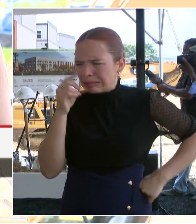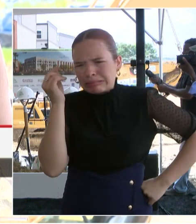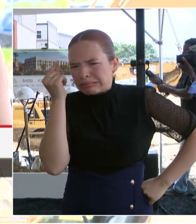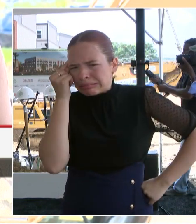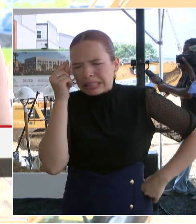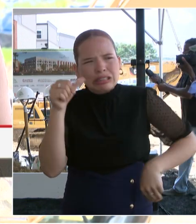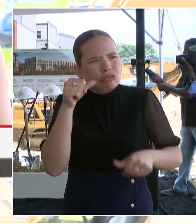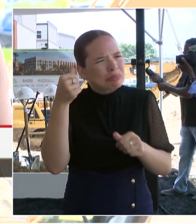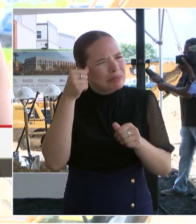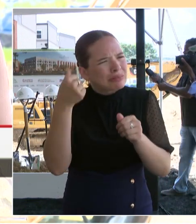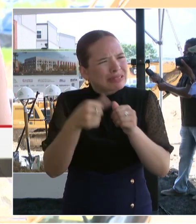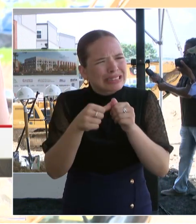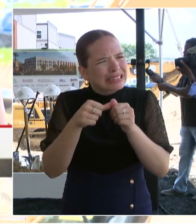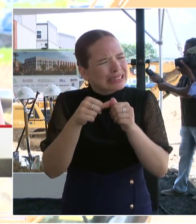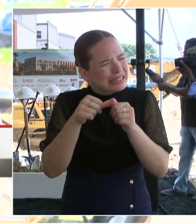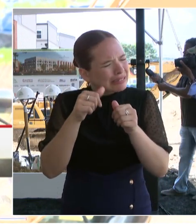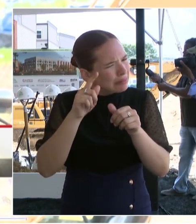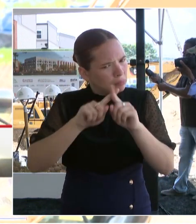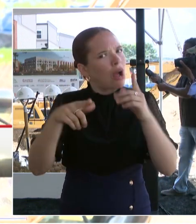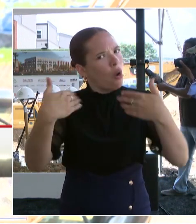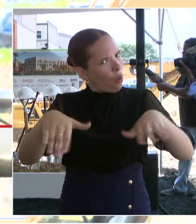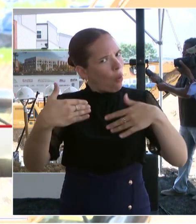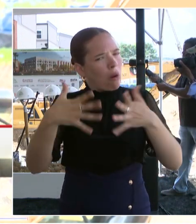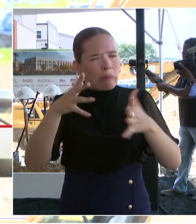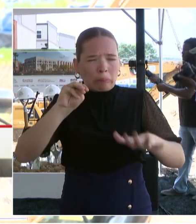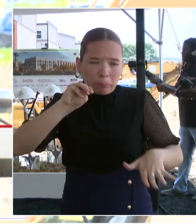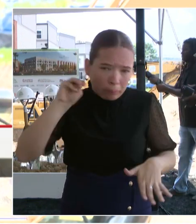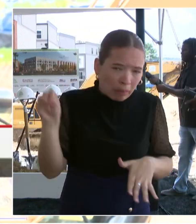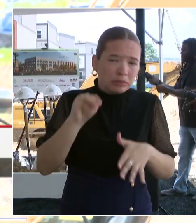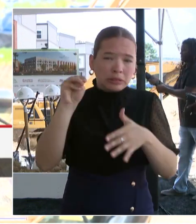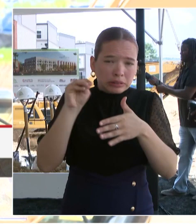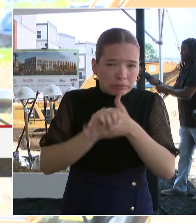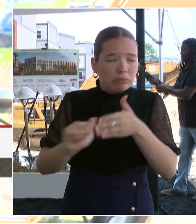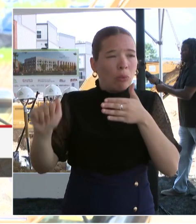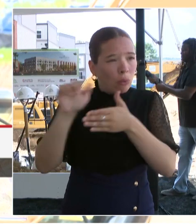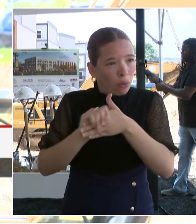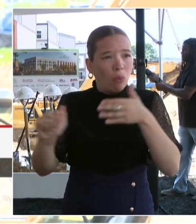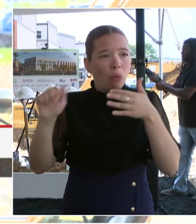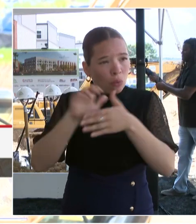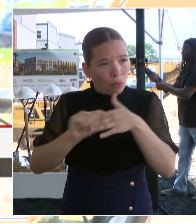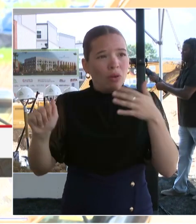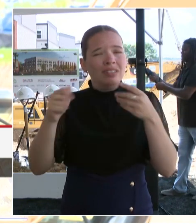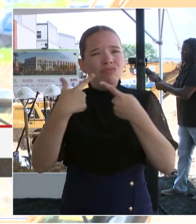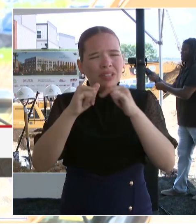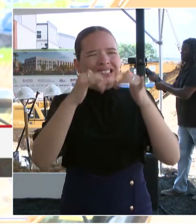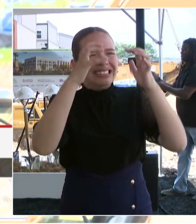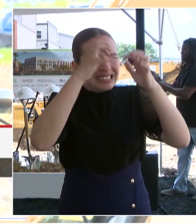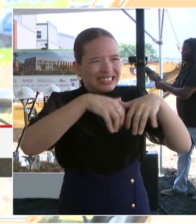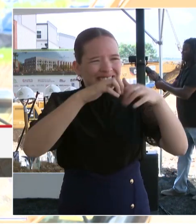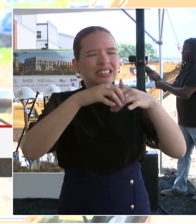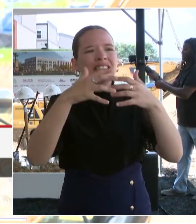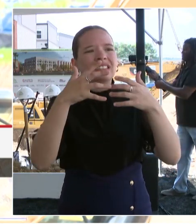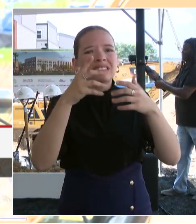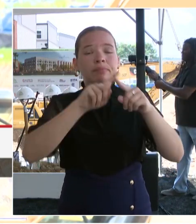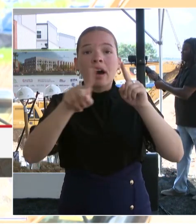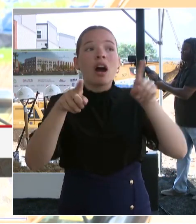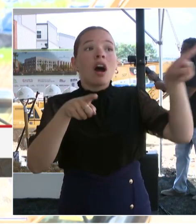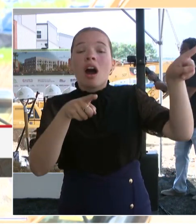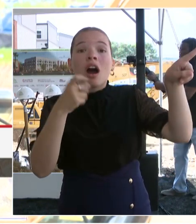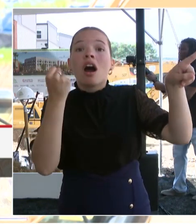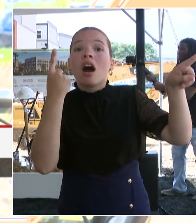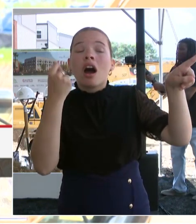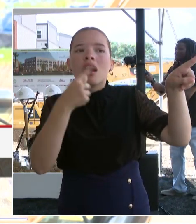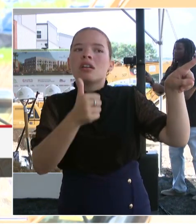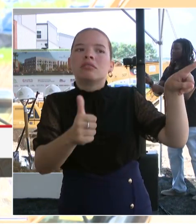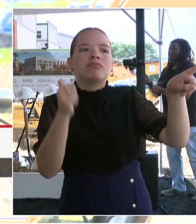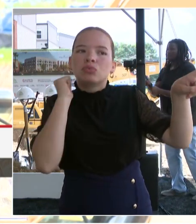torn down. And they wouldn't do it. So I said, we have to do it, and then we'll get our money back.